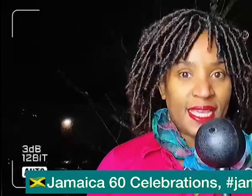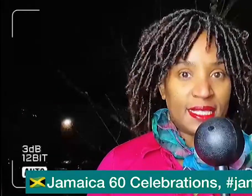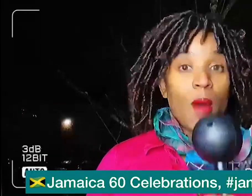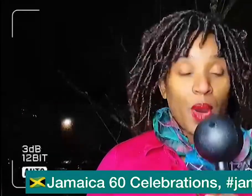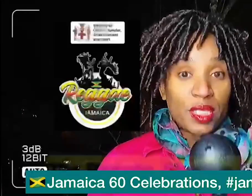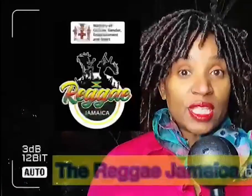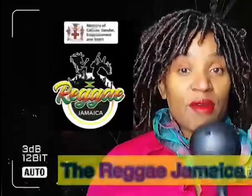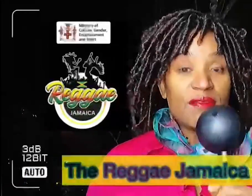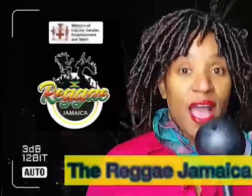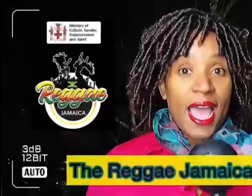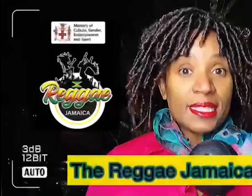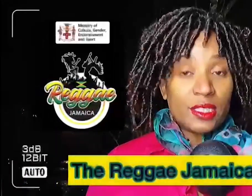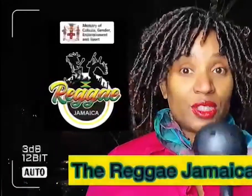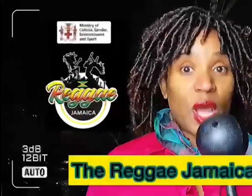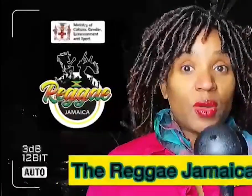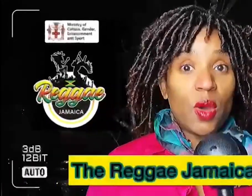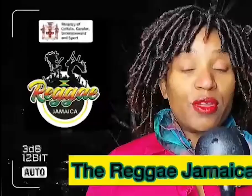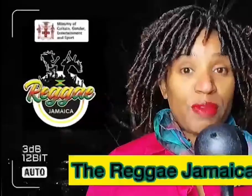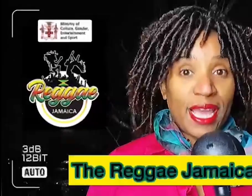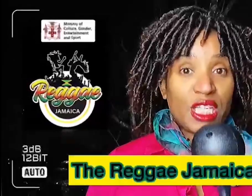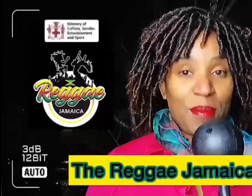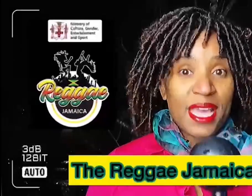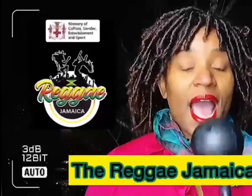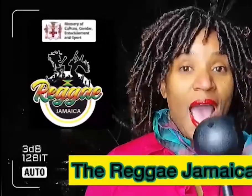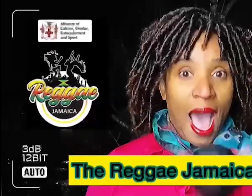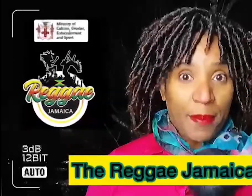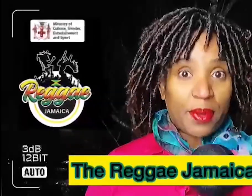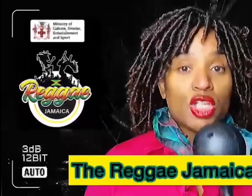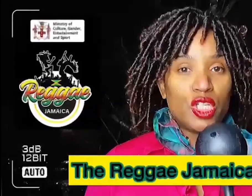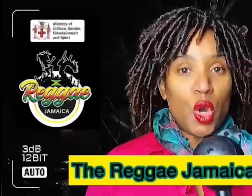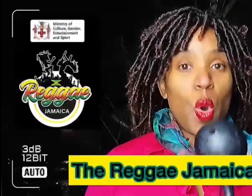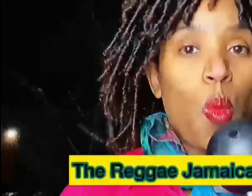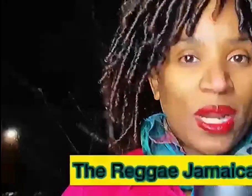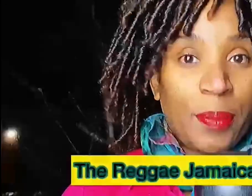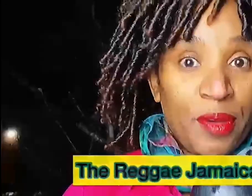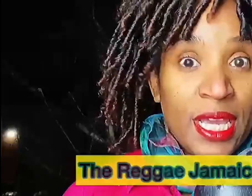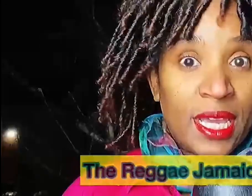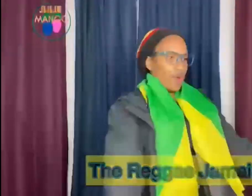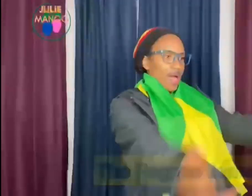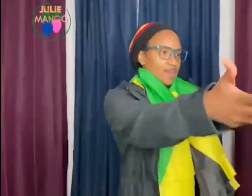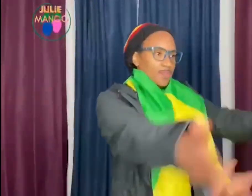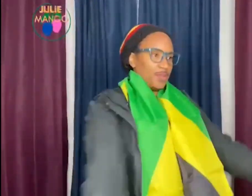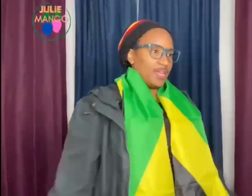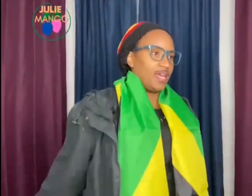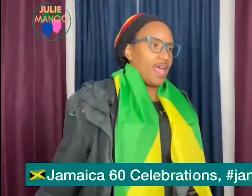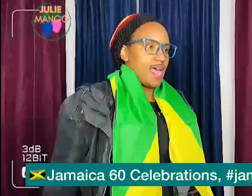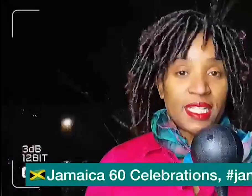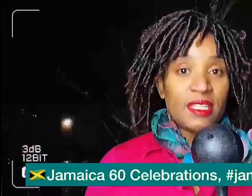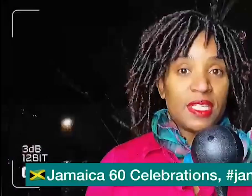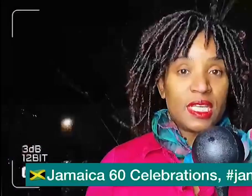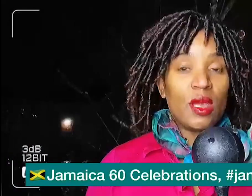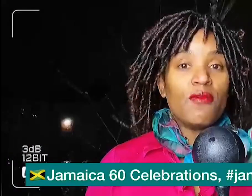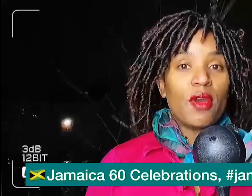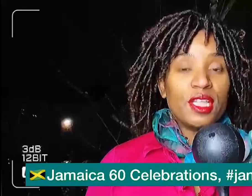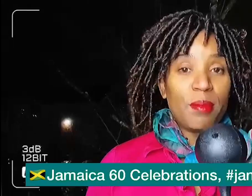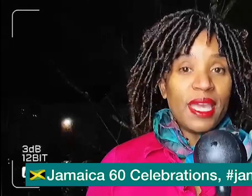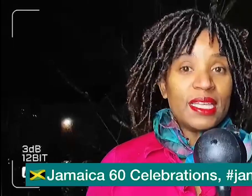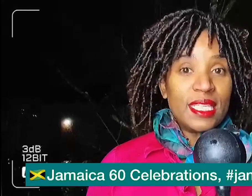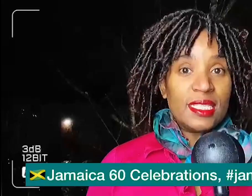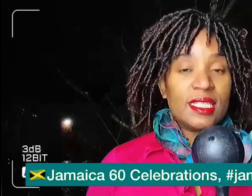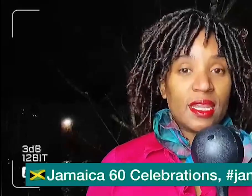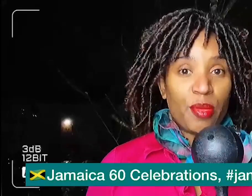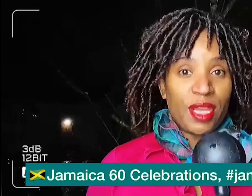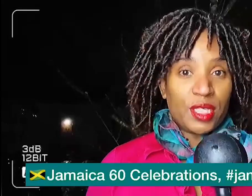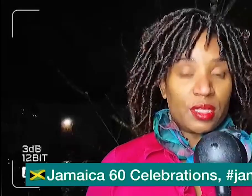ablaze. Persons are advised to download the regular Jamaica app to know Wadi Pre activities for the